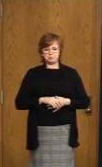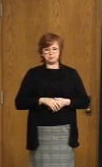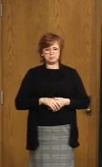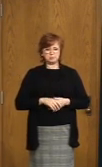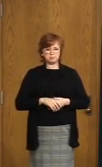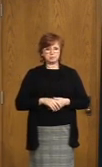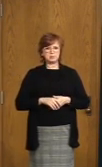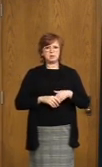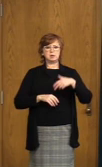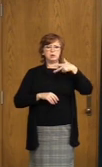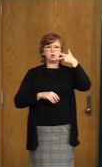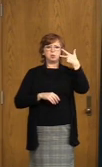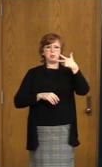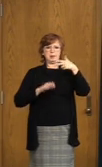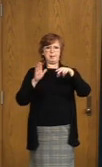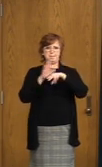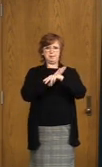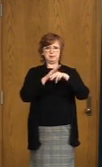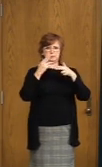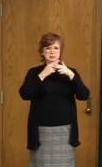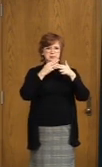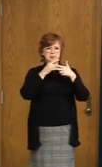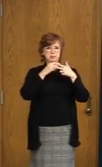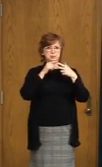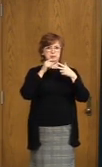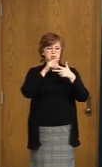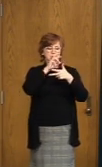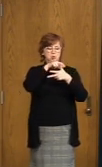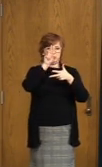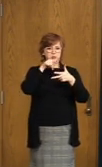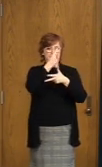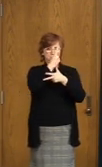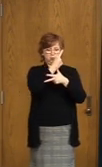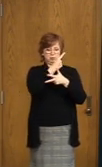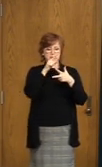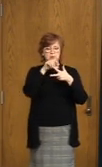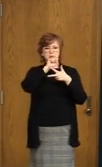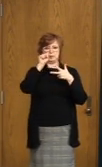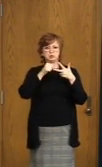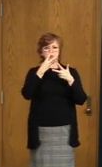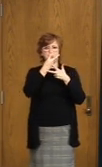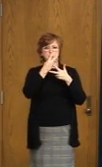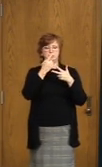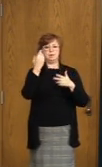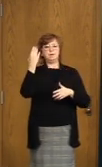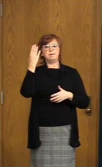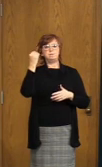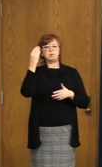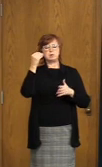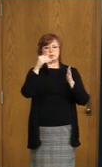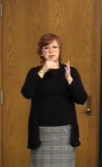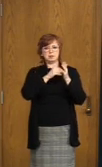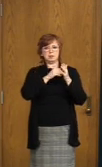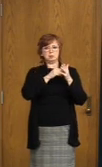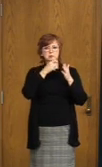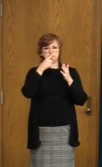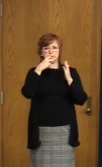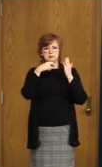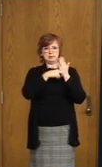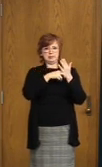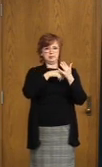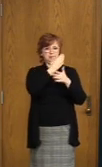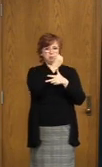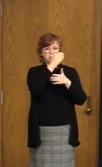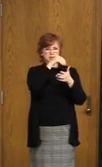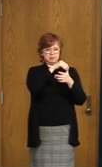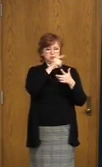of 3 businesses, 2 in Saskatoon and 1 in Regina, that received $14,000 fines were released to the public